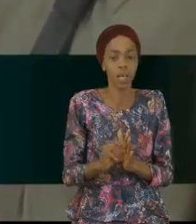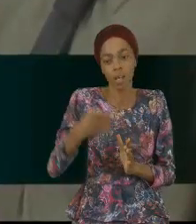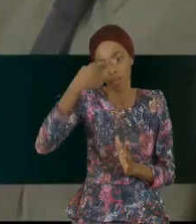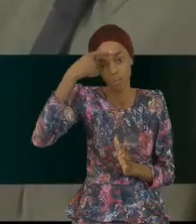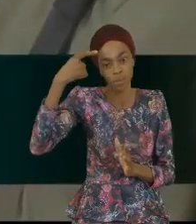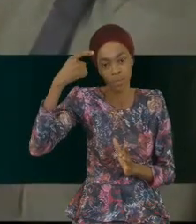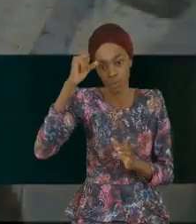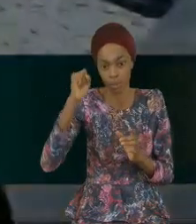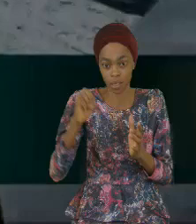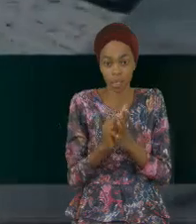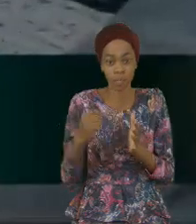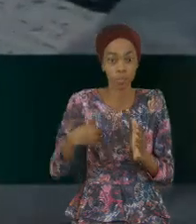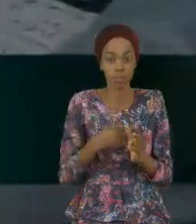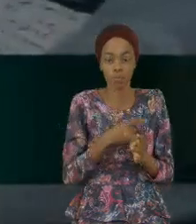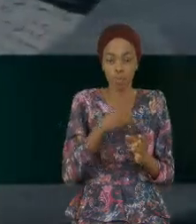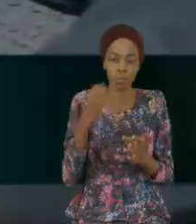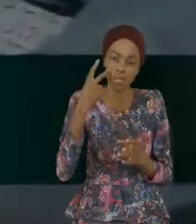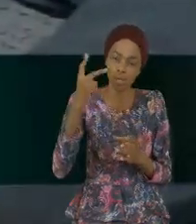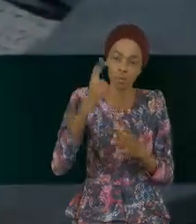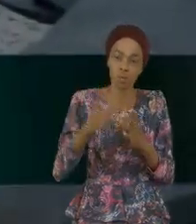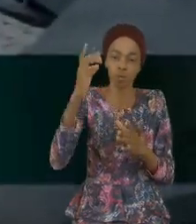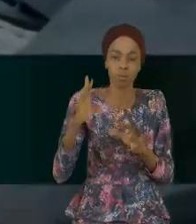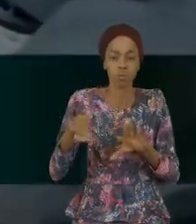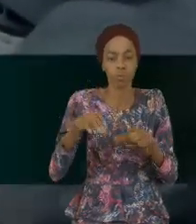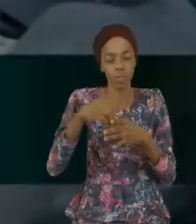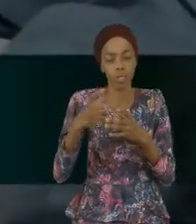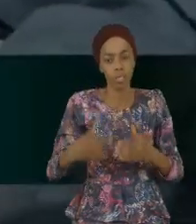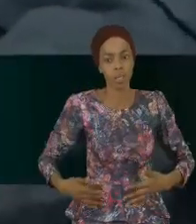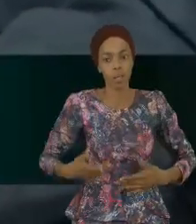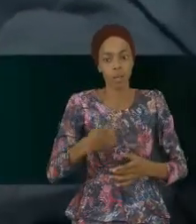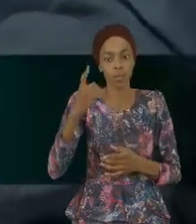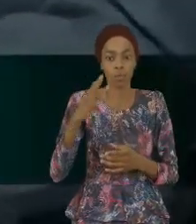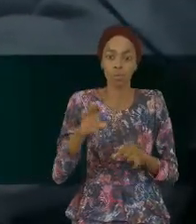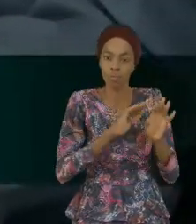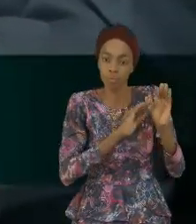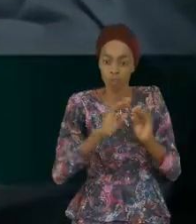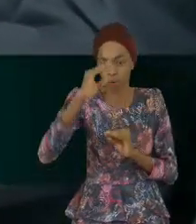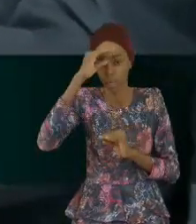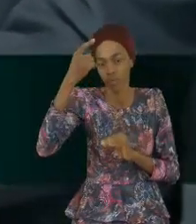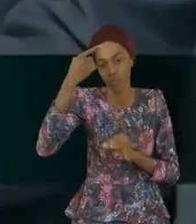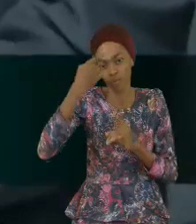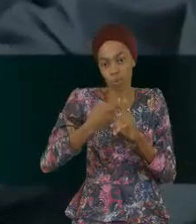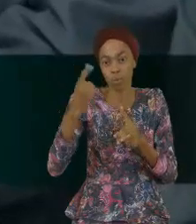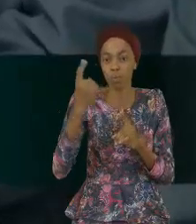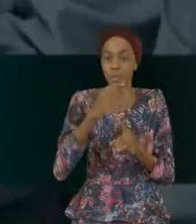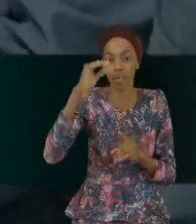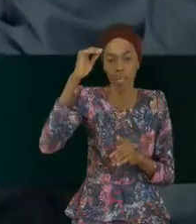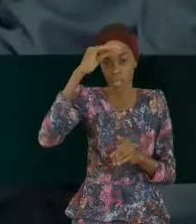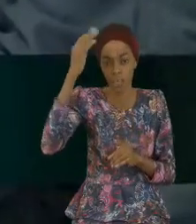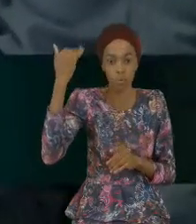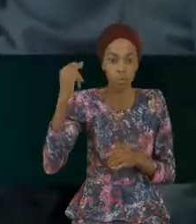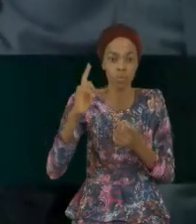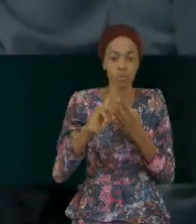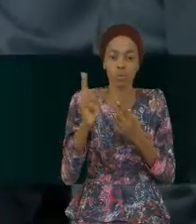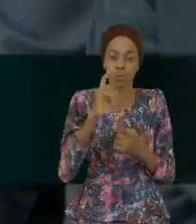see what God did in his life and God moving him from where he was to where he ought to